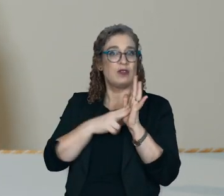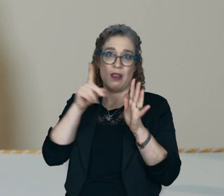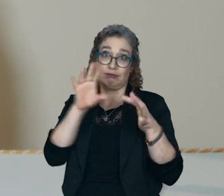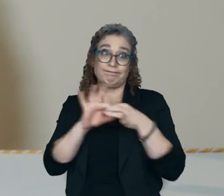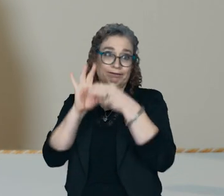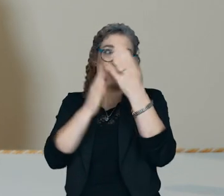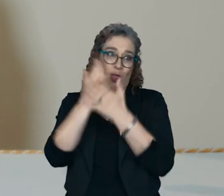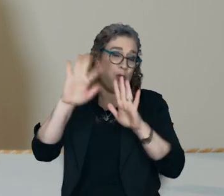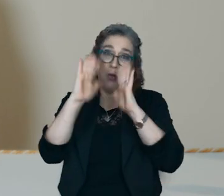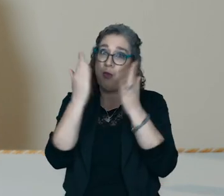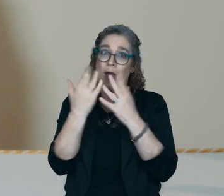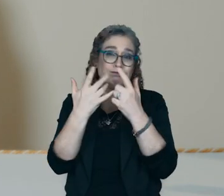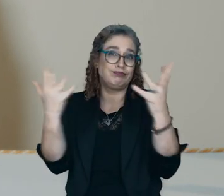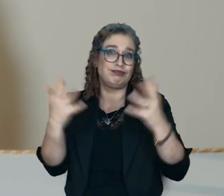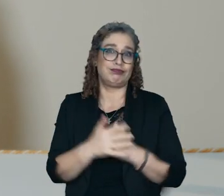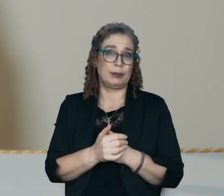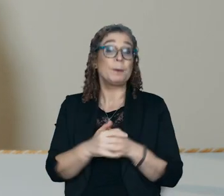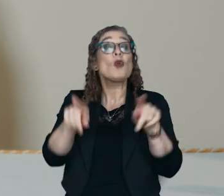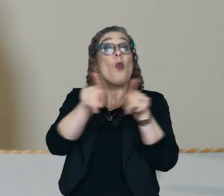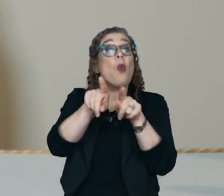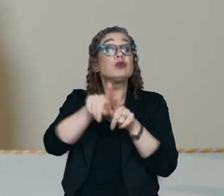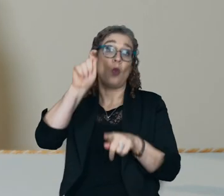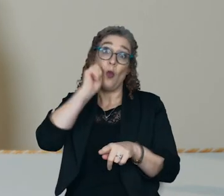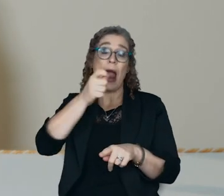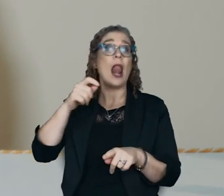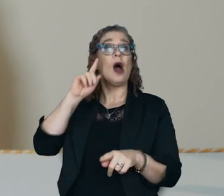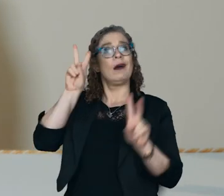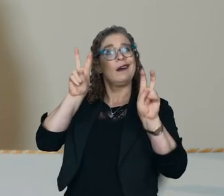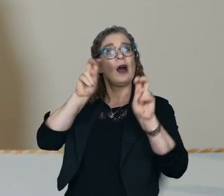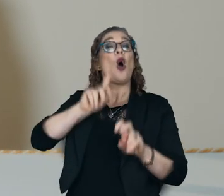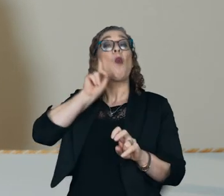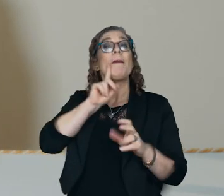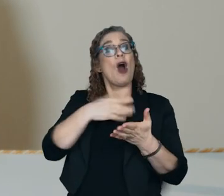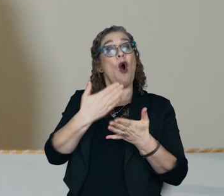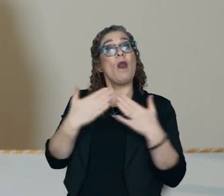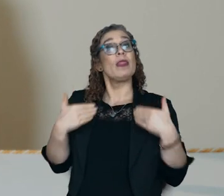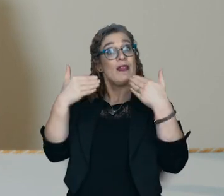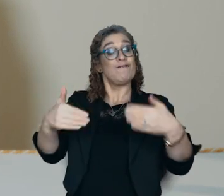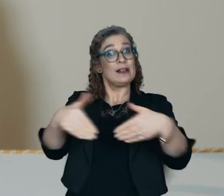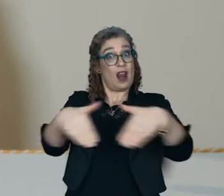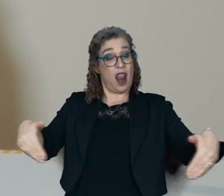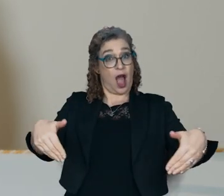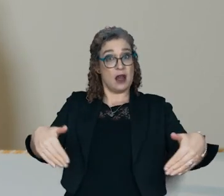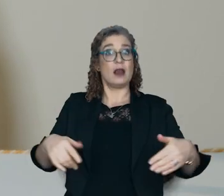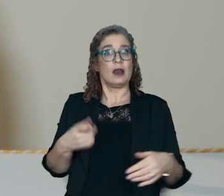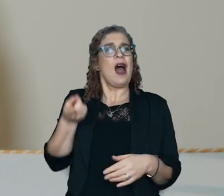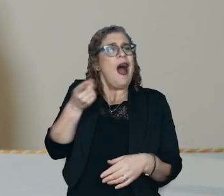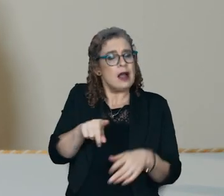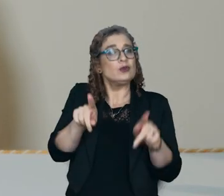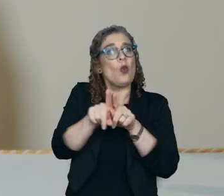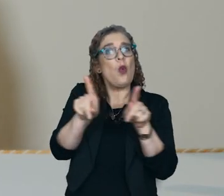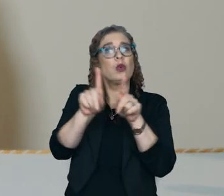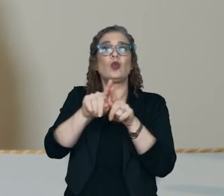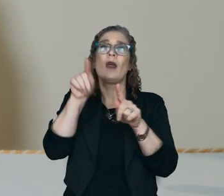hear from the women on the front line and about companion link dioceses across the Anglican